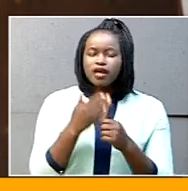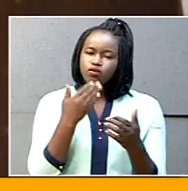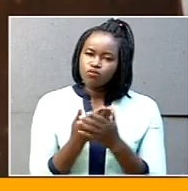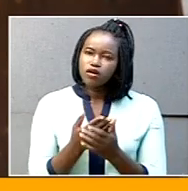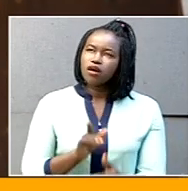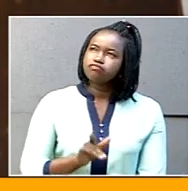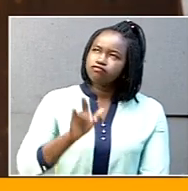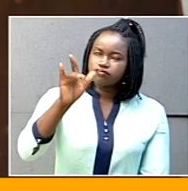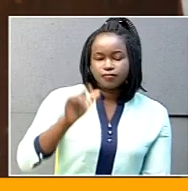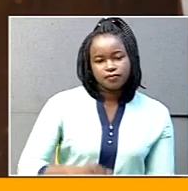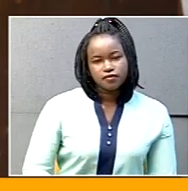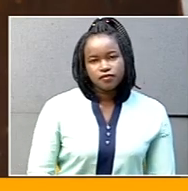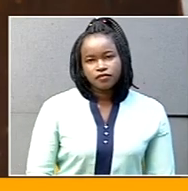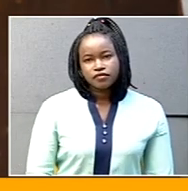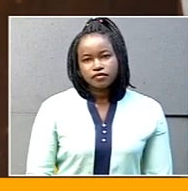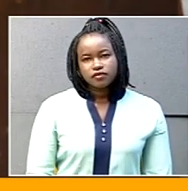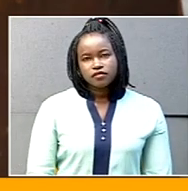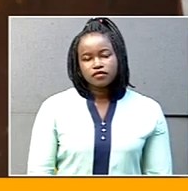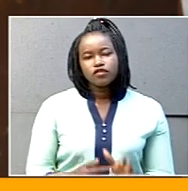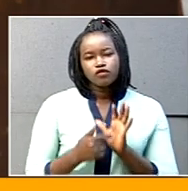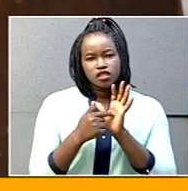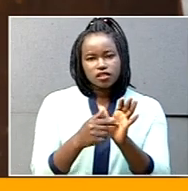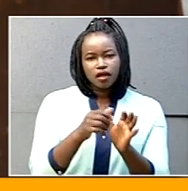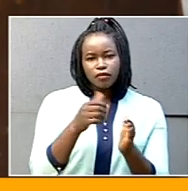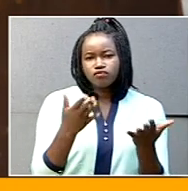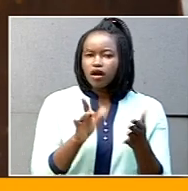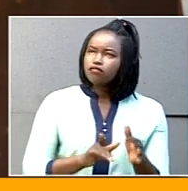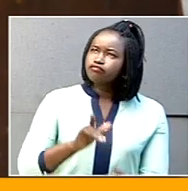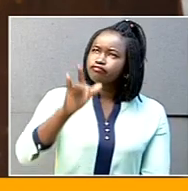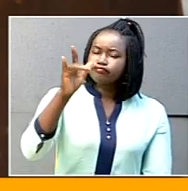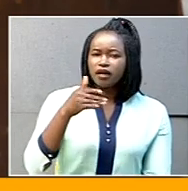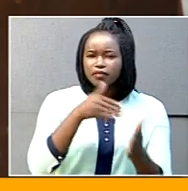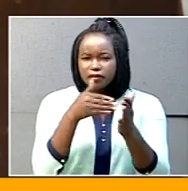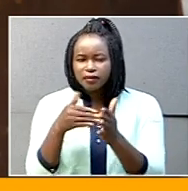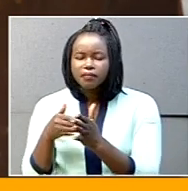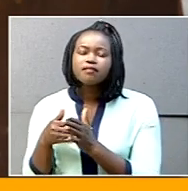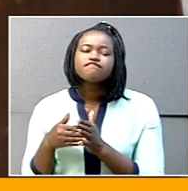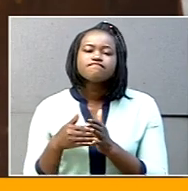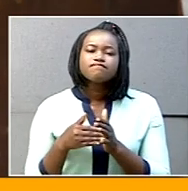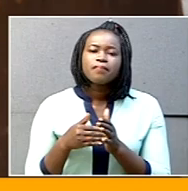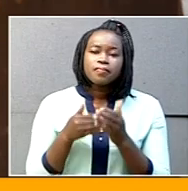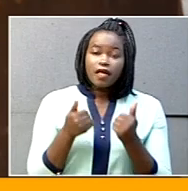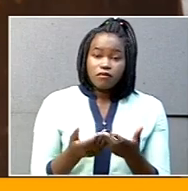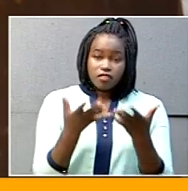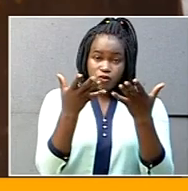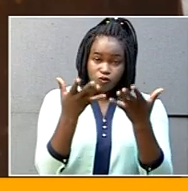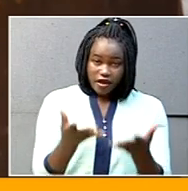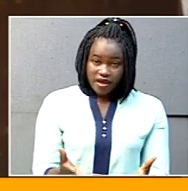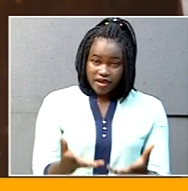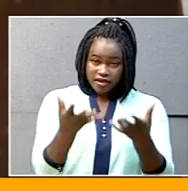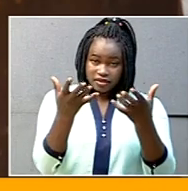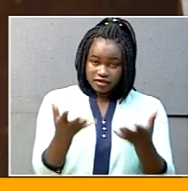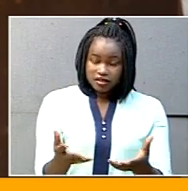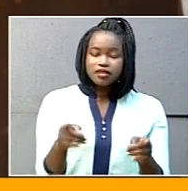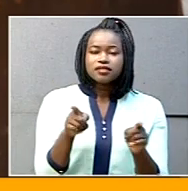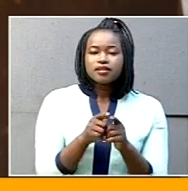aircrafts. That's to say the aerodynamics, that's one point you can't miss out. The weight and the materials